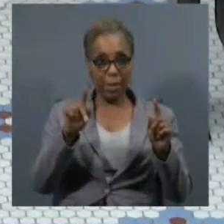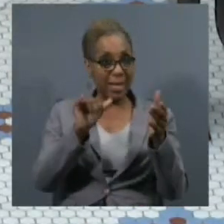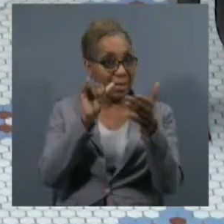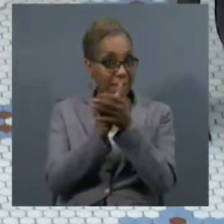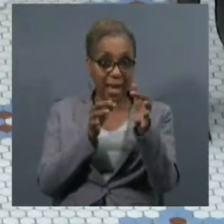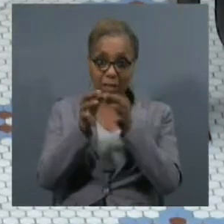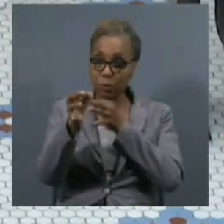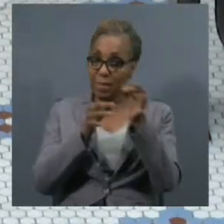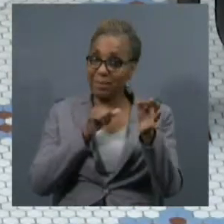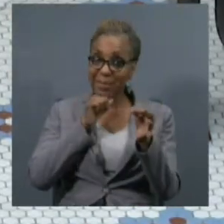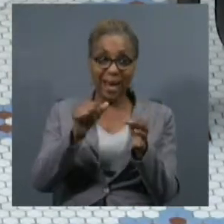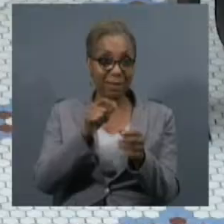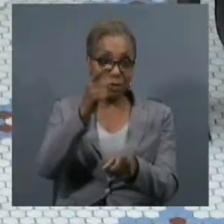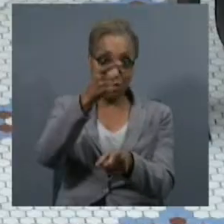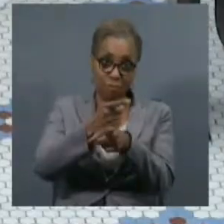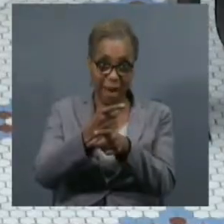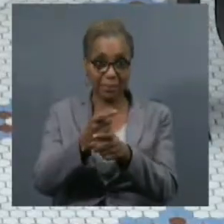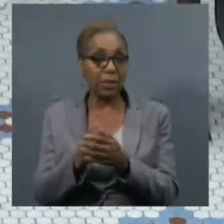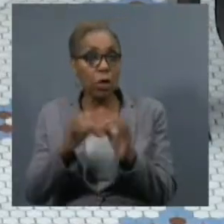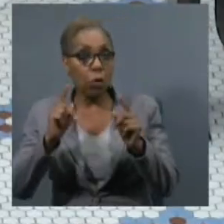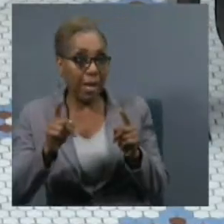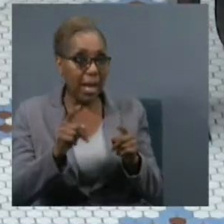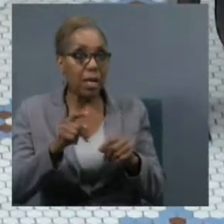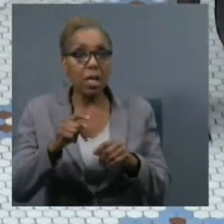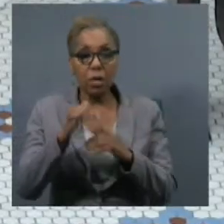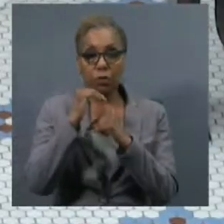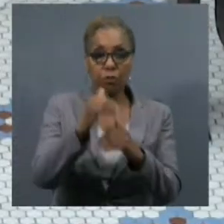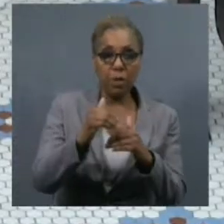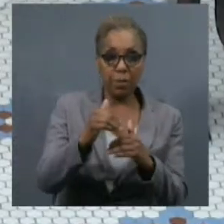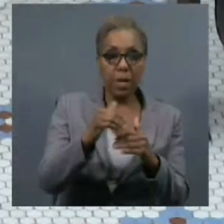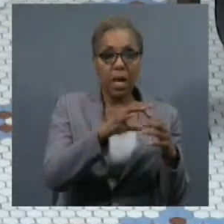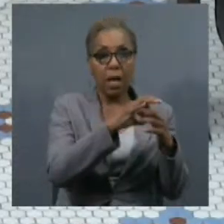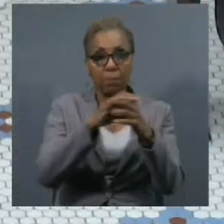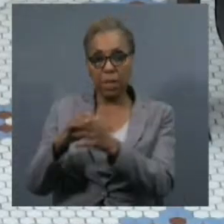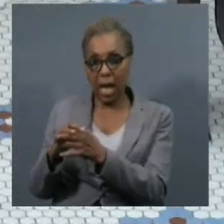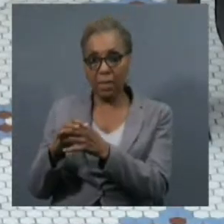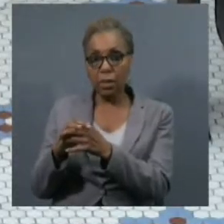exactly correct. The restriction only applies to the